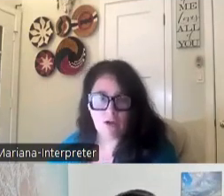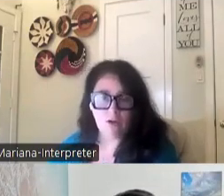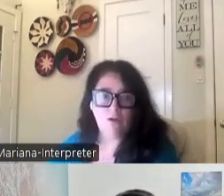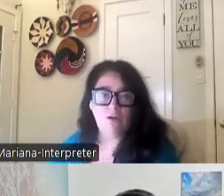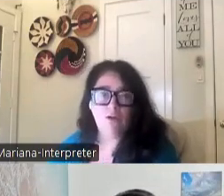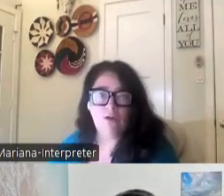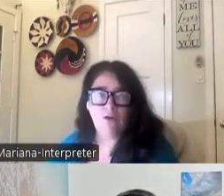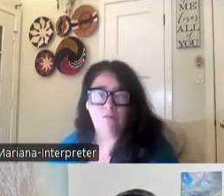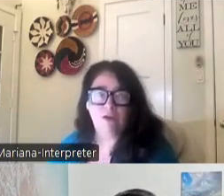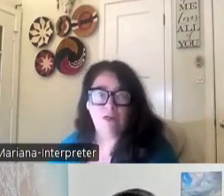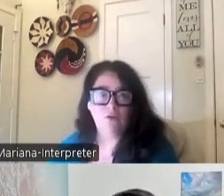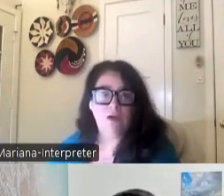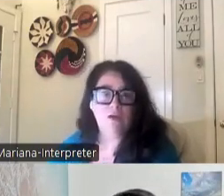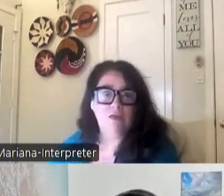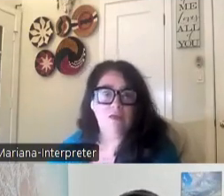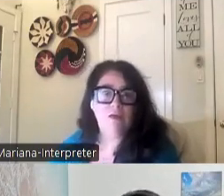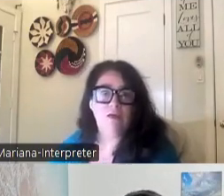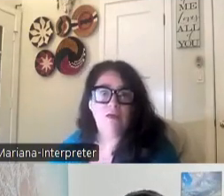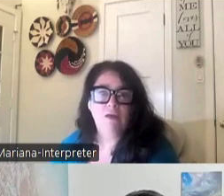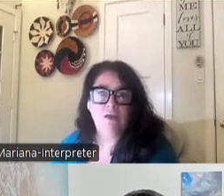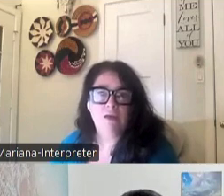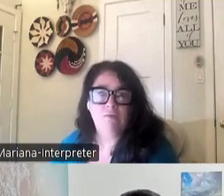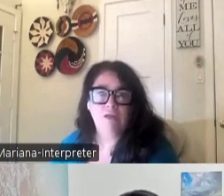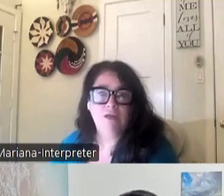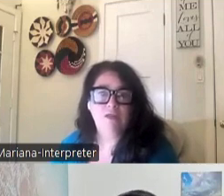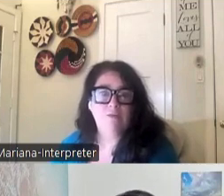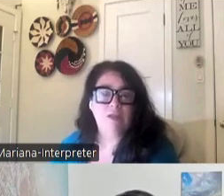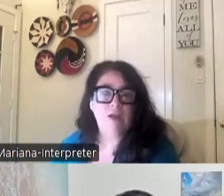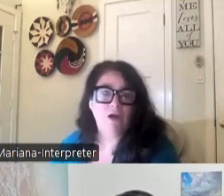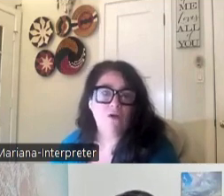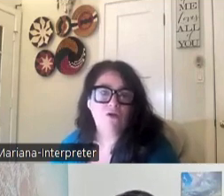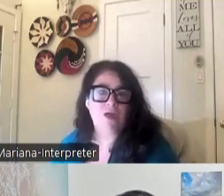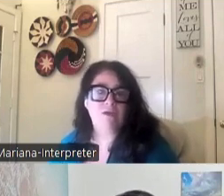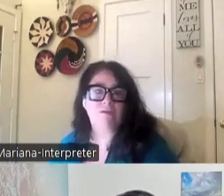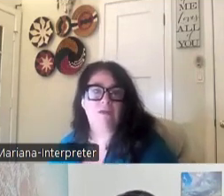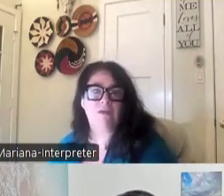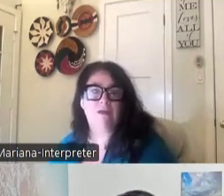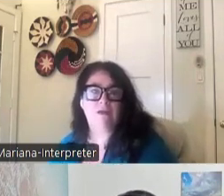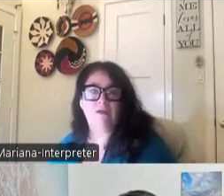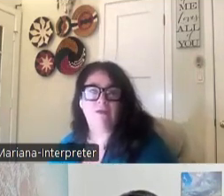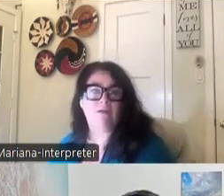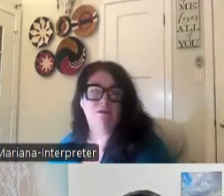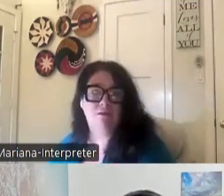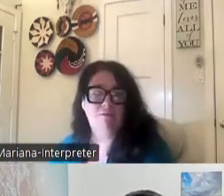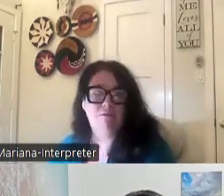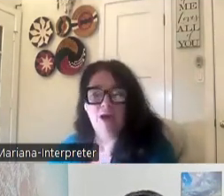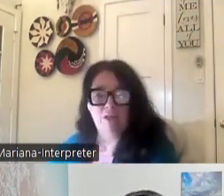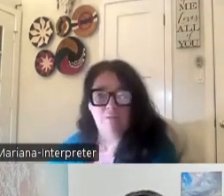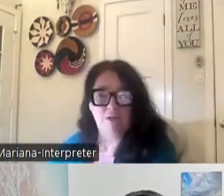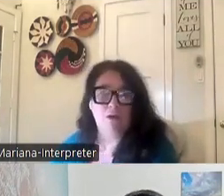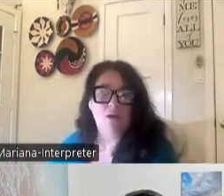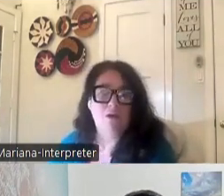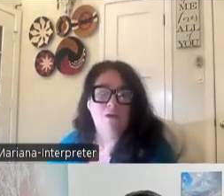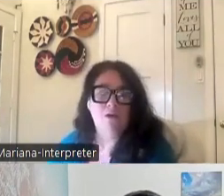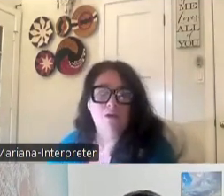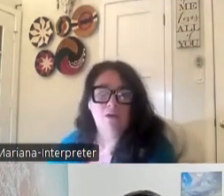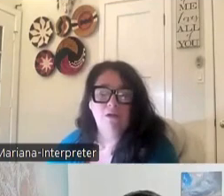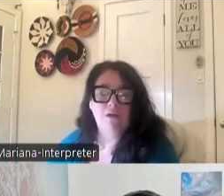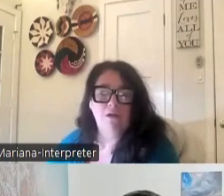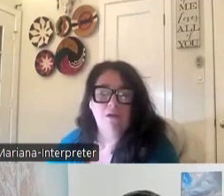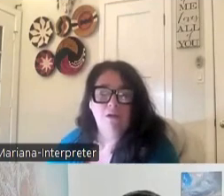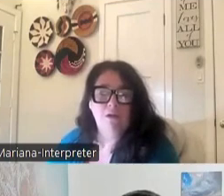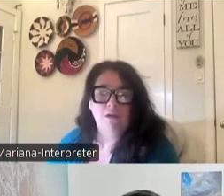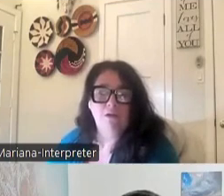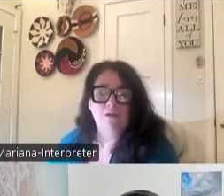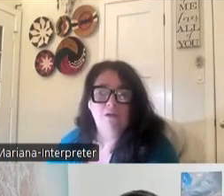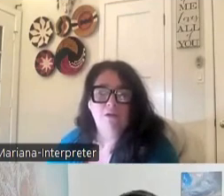century average summer temperatures. We've seen that play out both in Northern California near San Francisco Bay Area and also in Southern